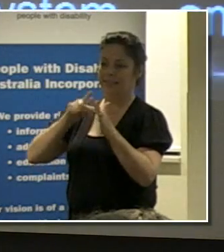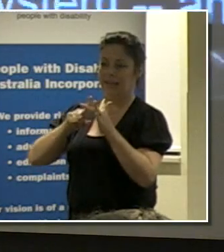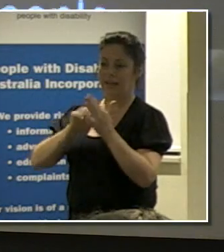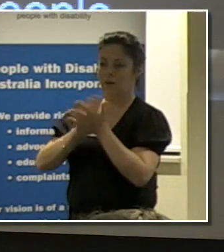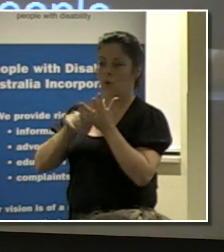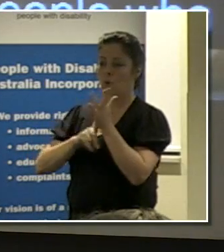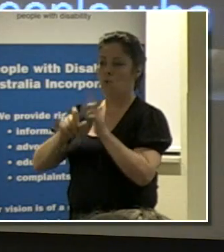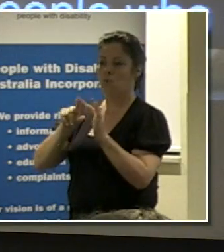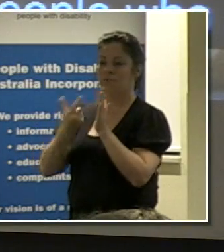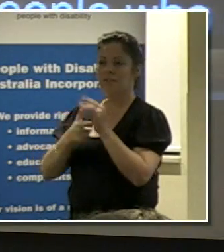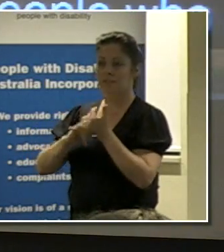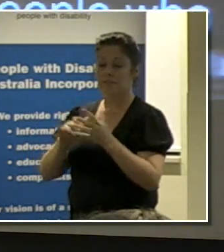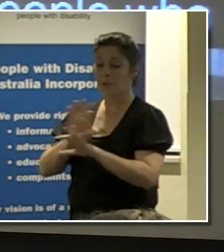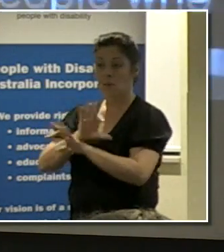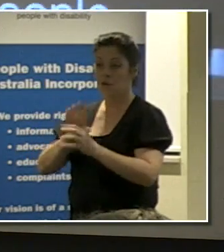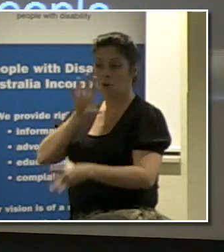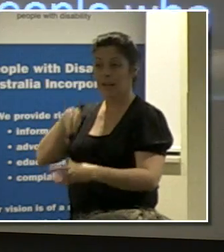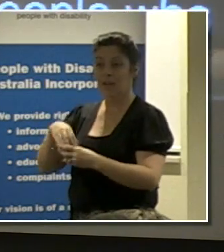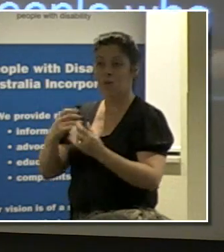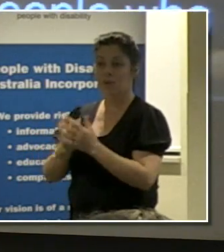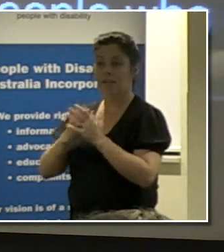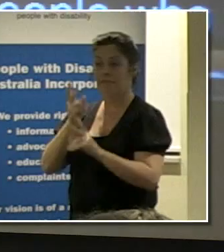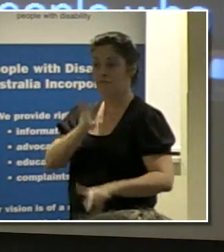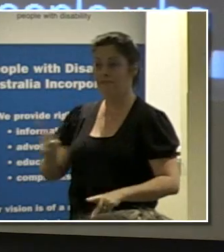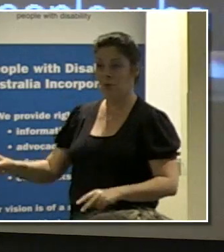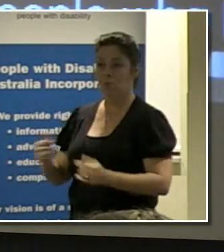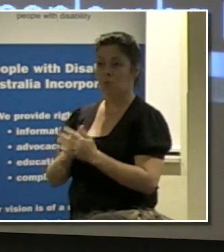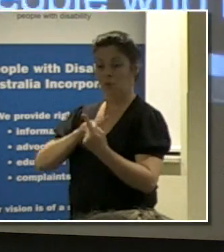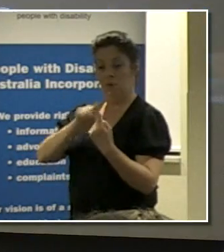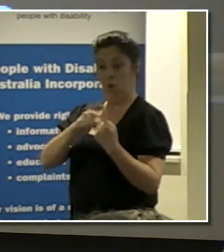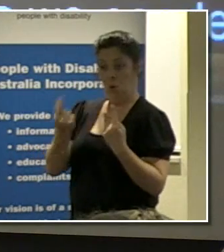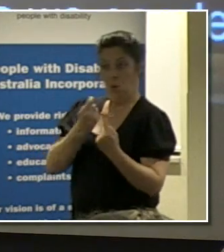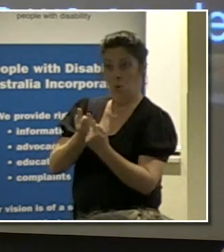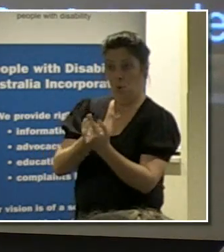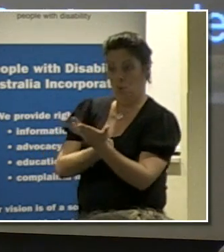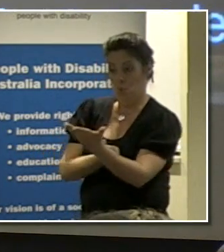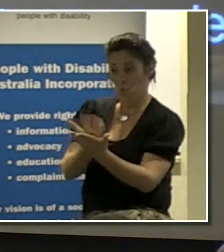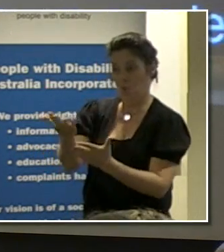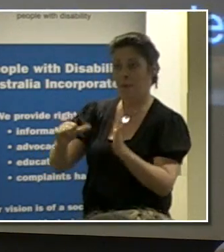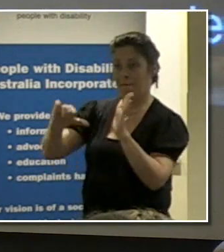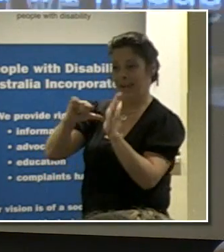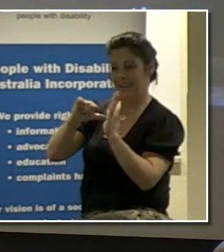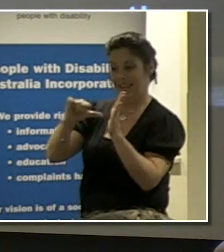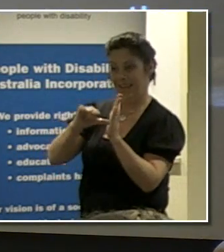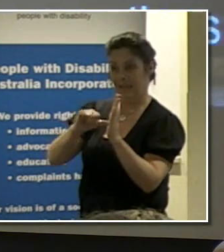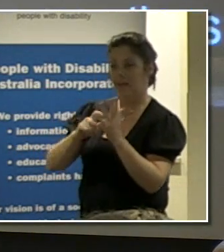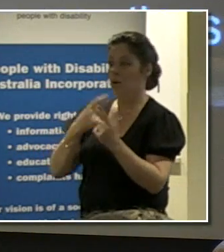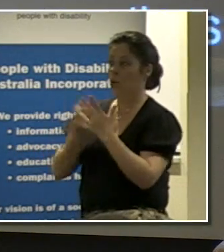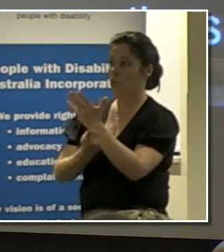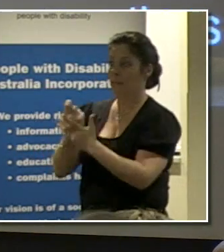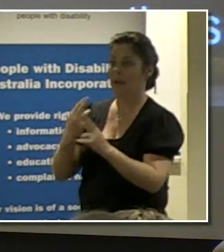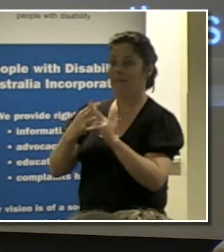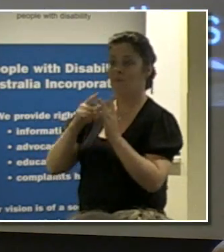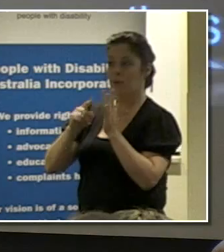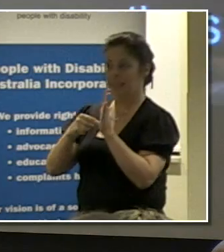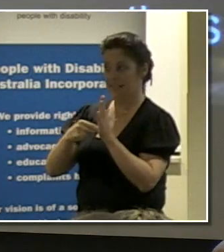and the people who benefit from it. And so we needed to get those perspectives in it. And I confess I